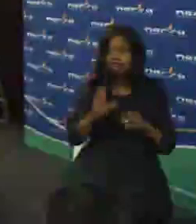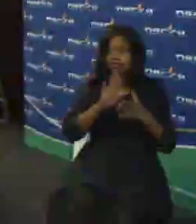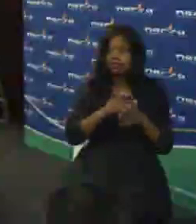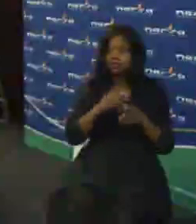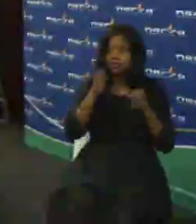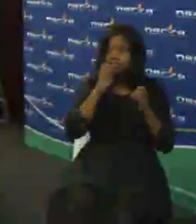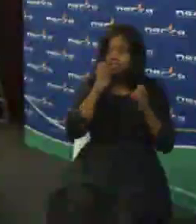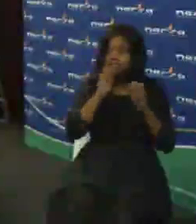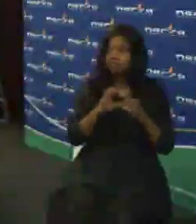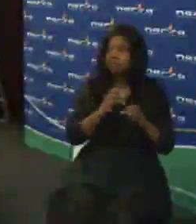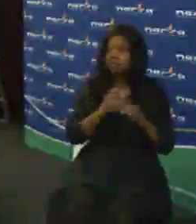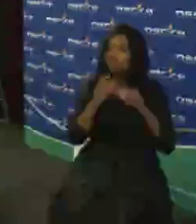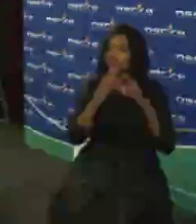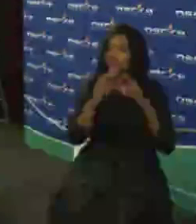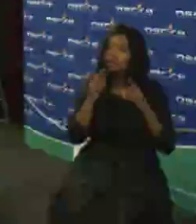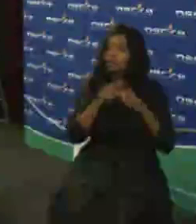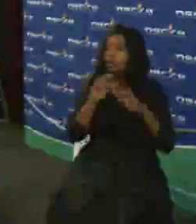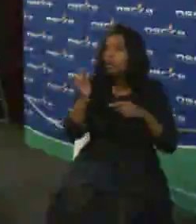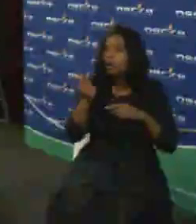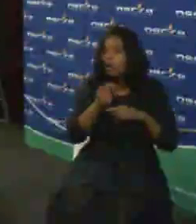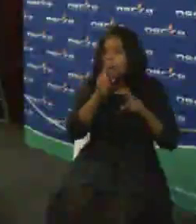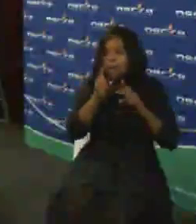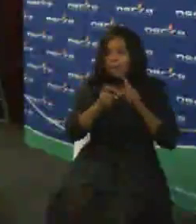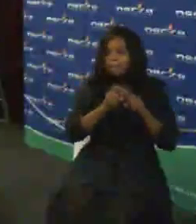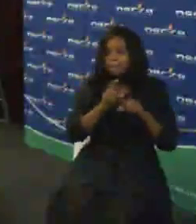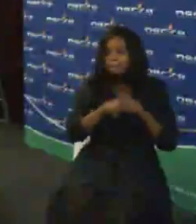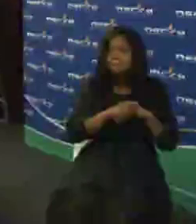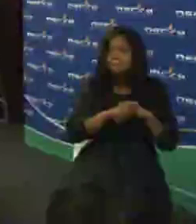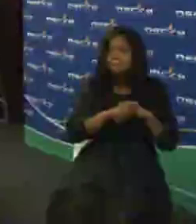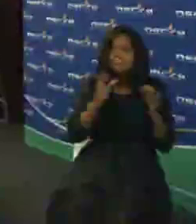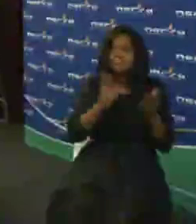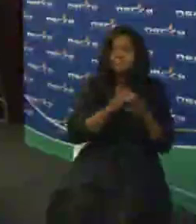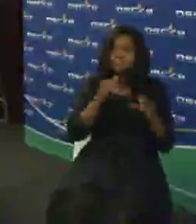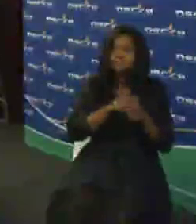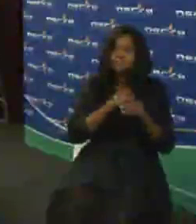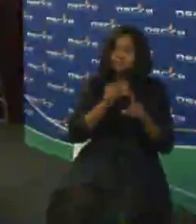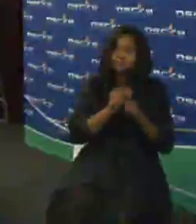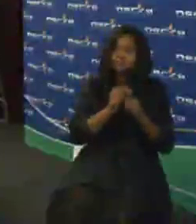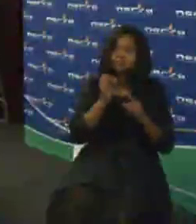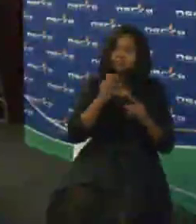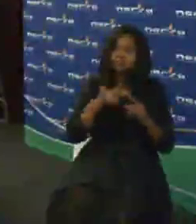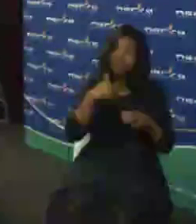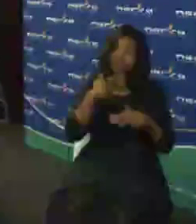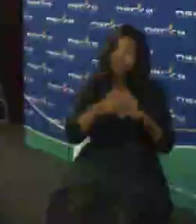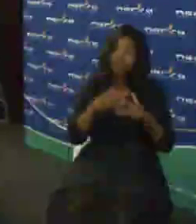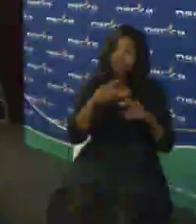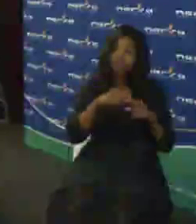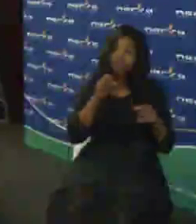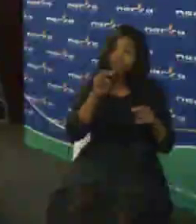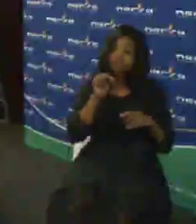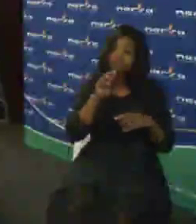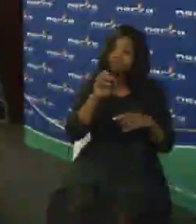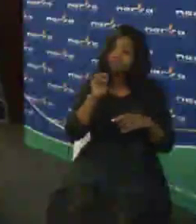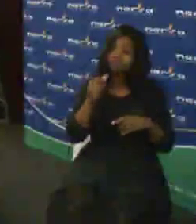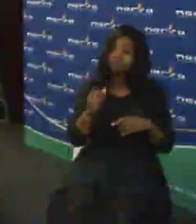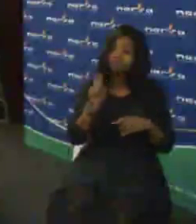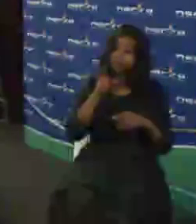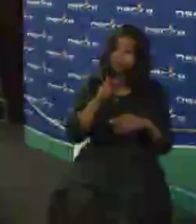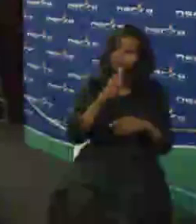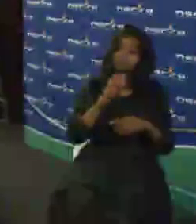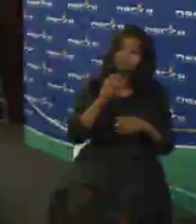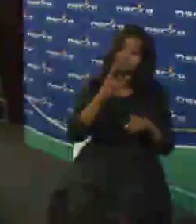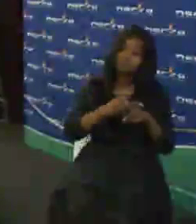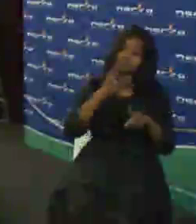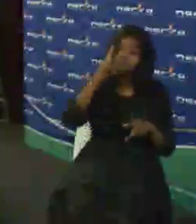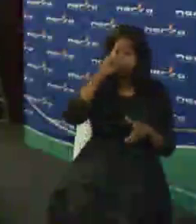of the questions. In terms of the next step from Nersa, it will have to be the